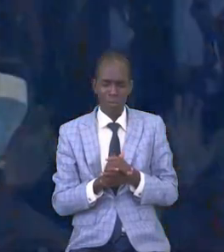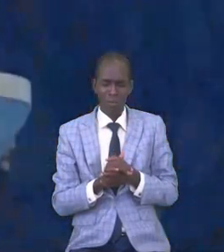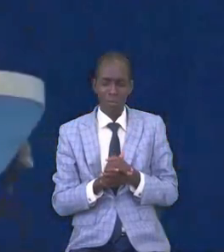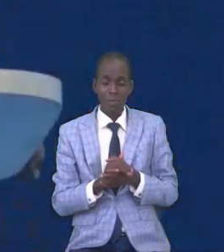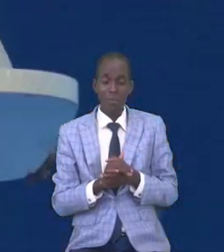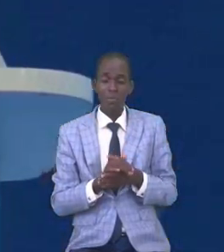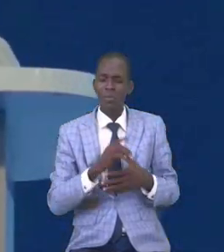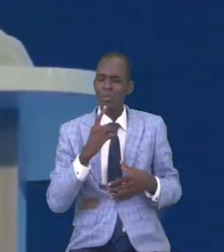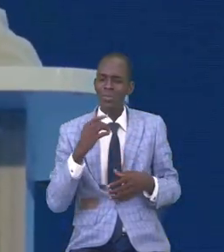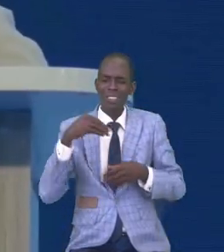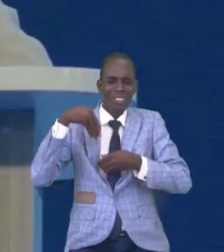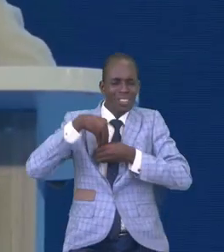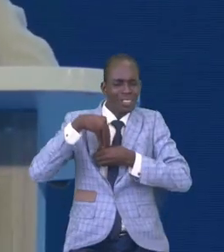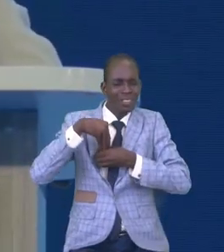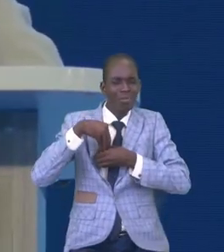Internal